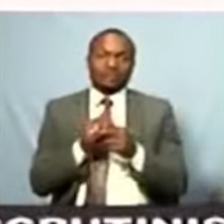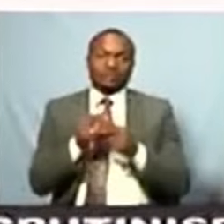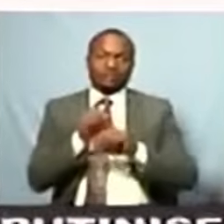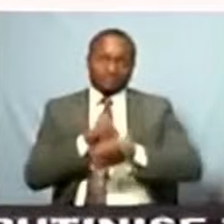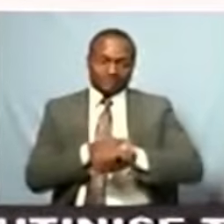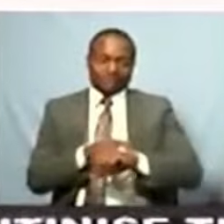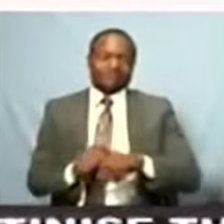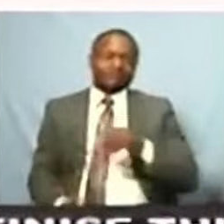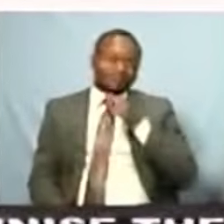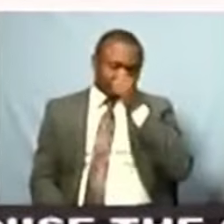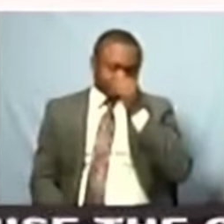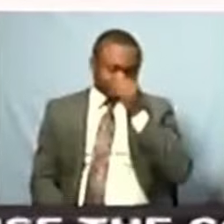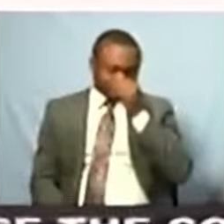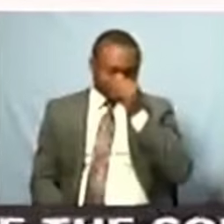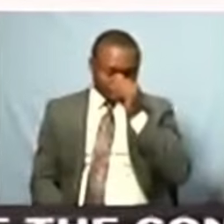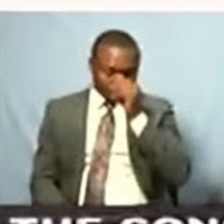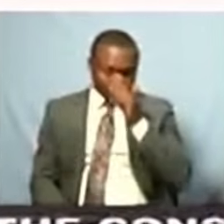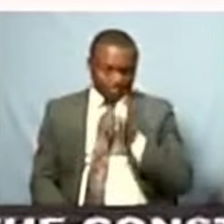time.